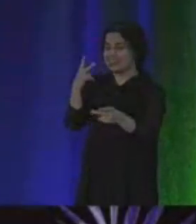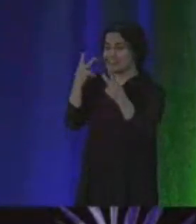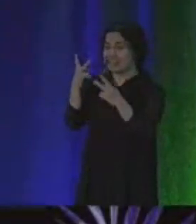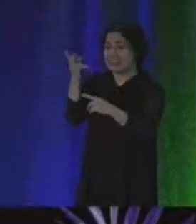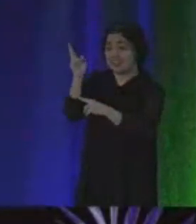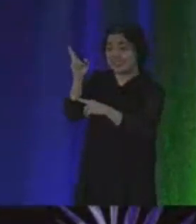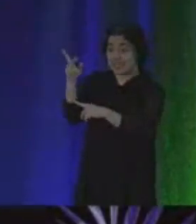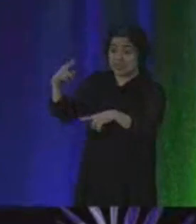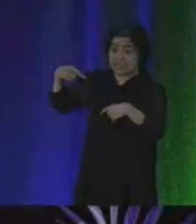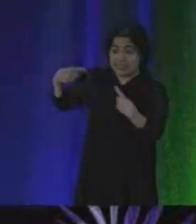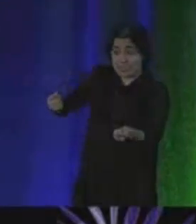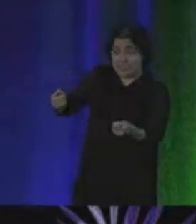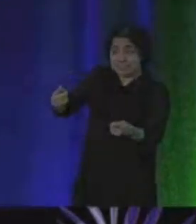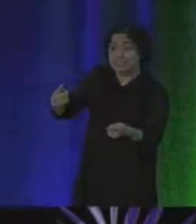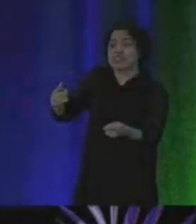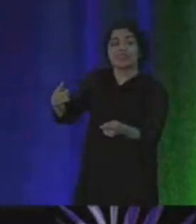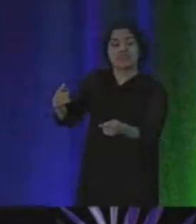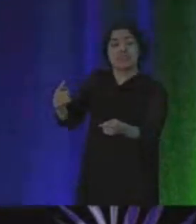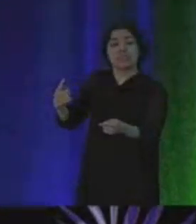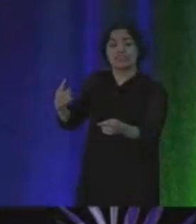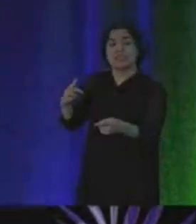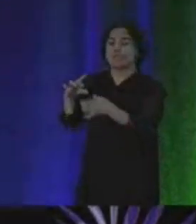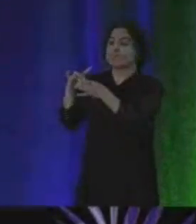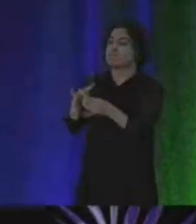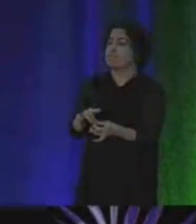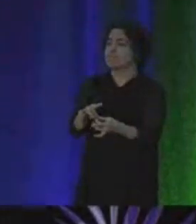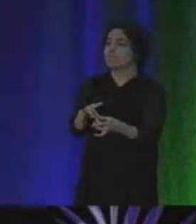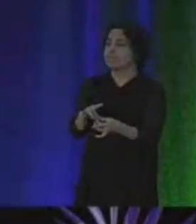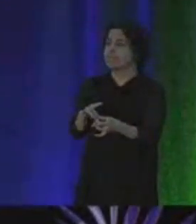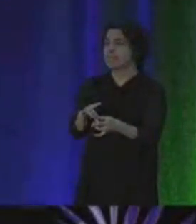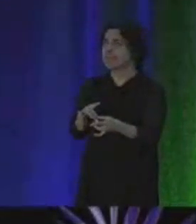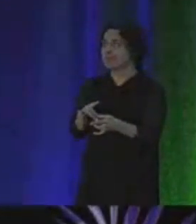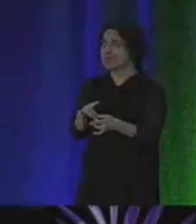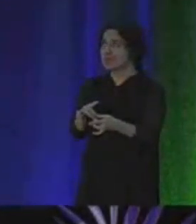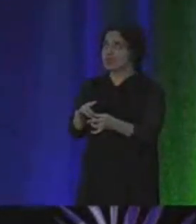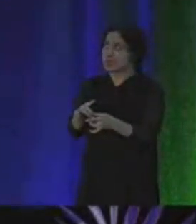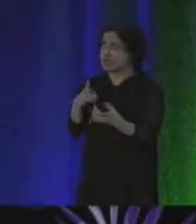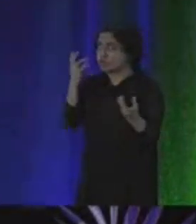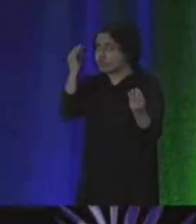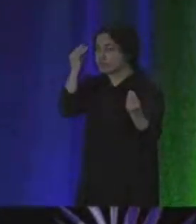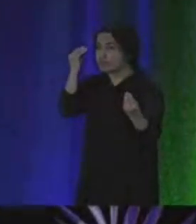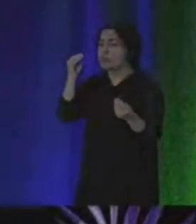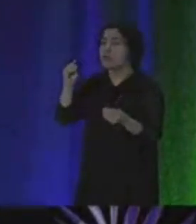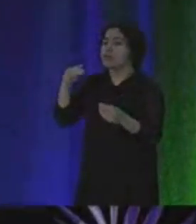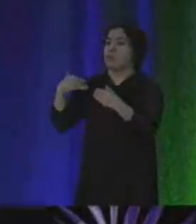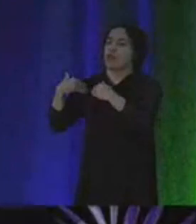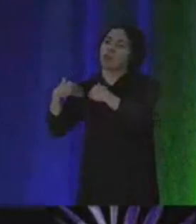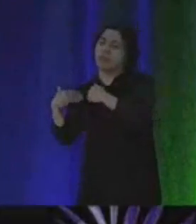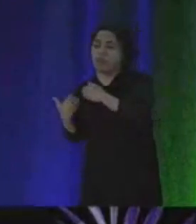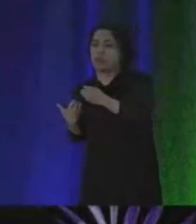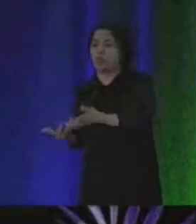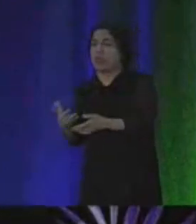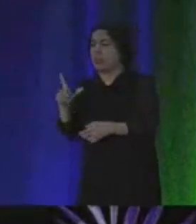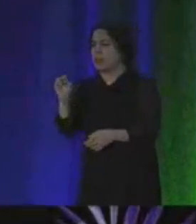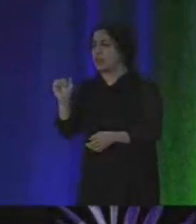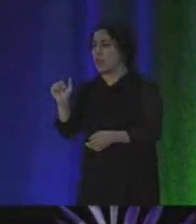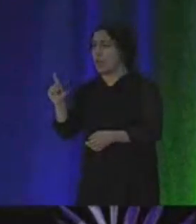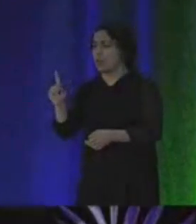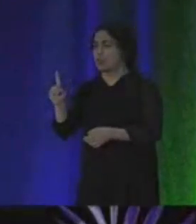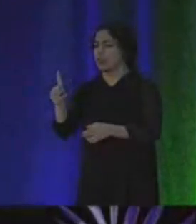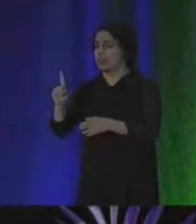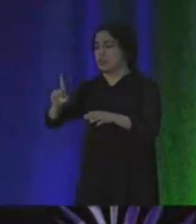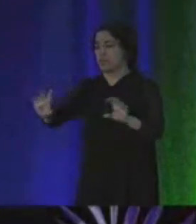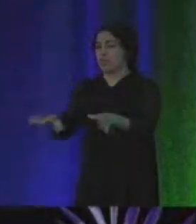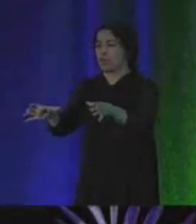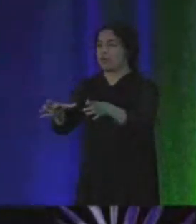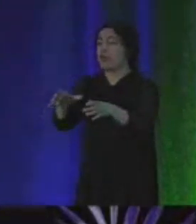historically has been about load performance, right? How fast we can get the site to